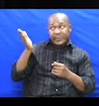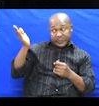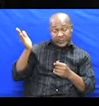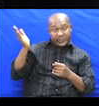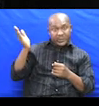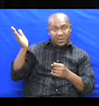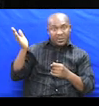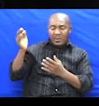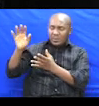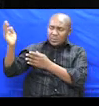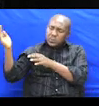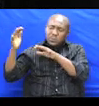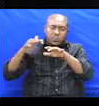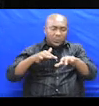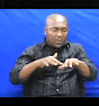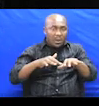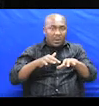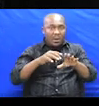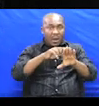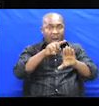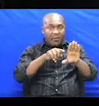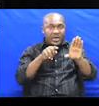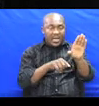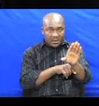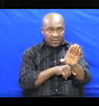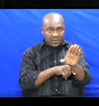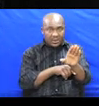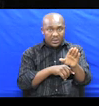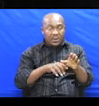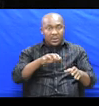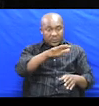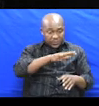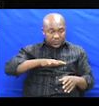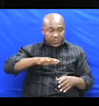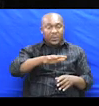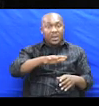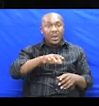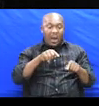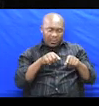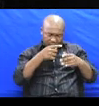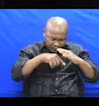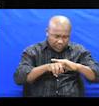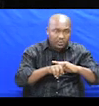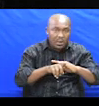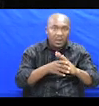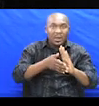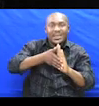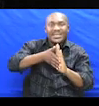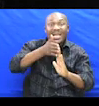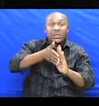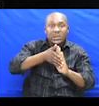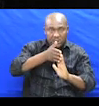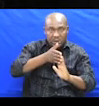European states had taken over African colonies, the next step was to establish colonial